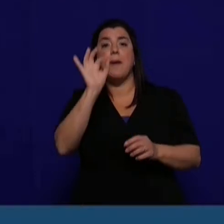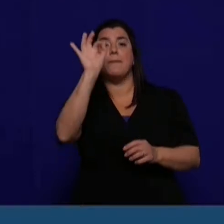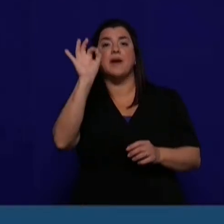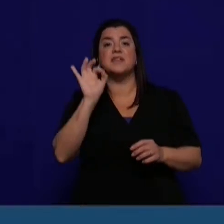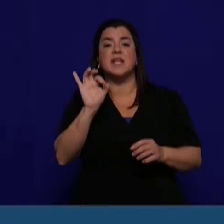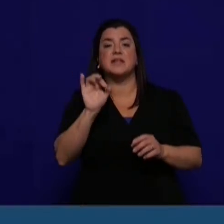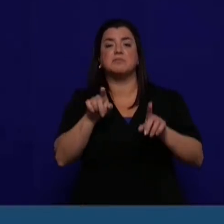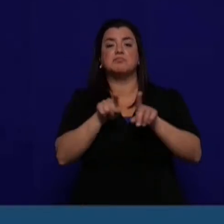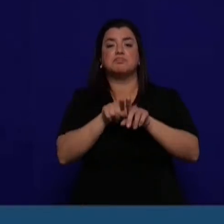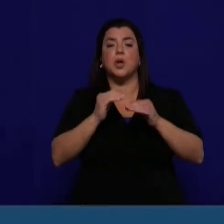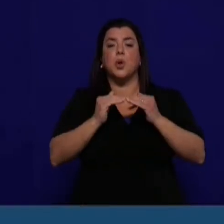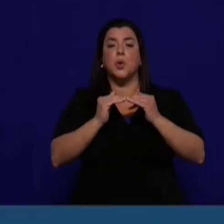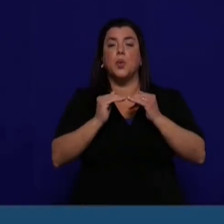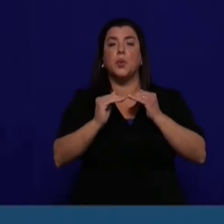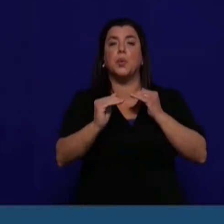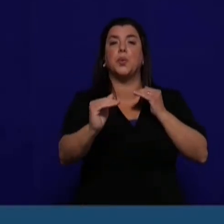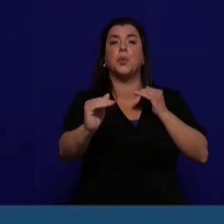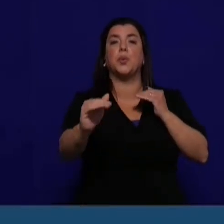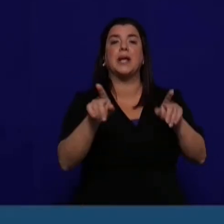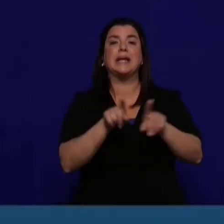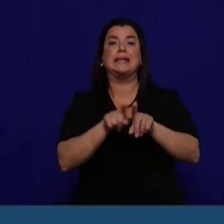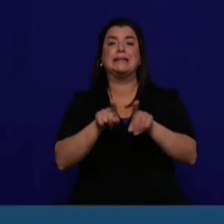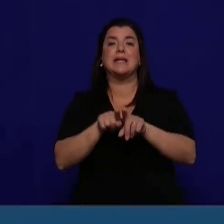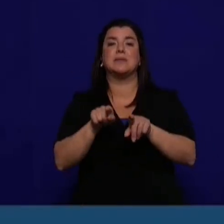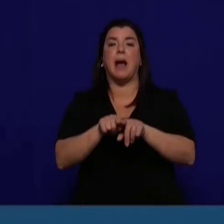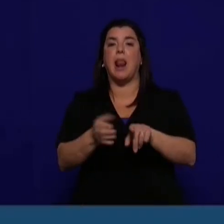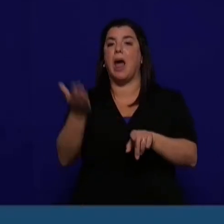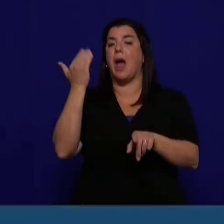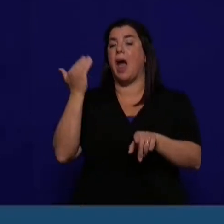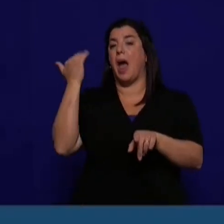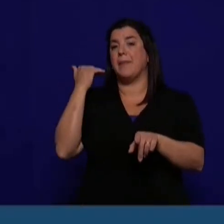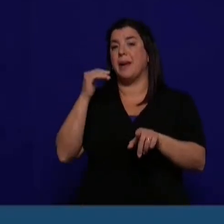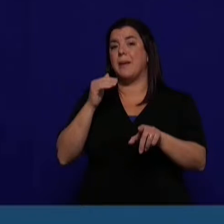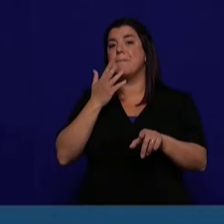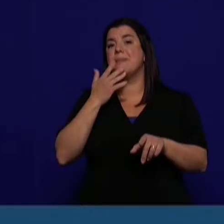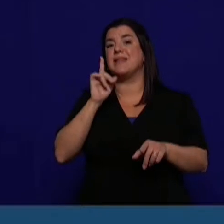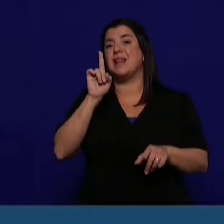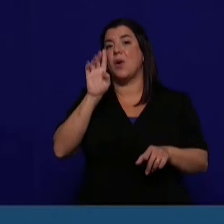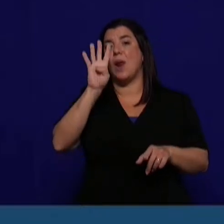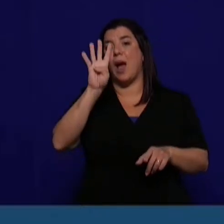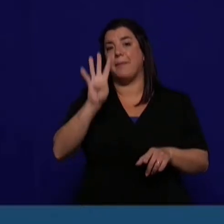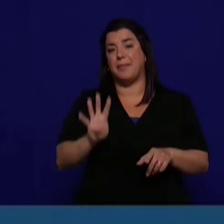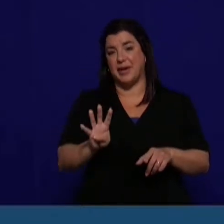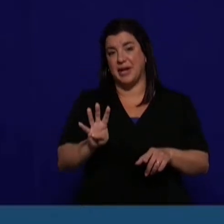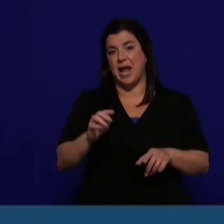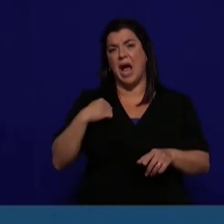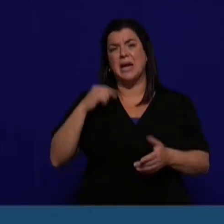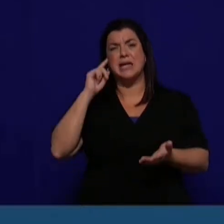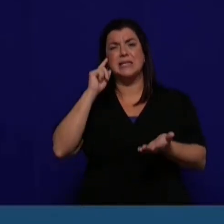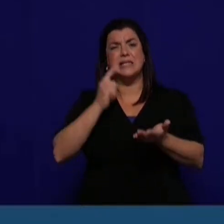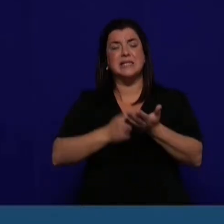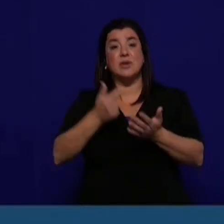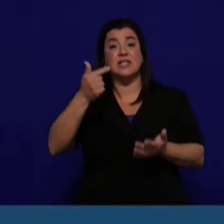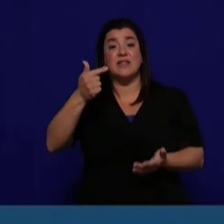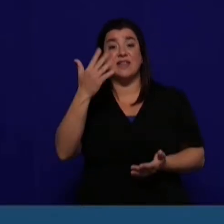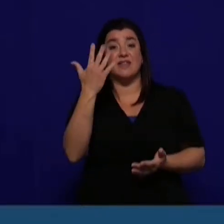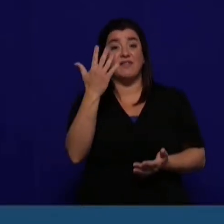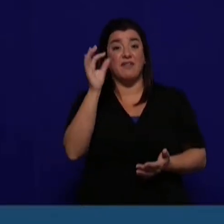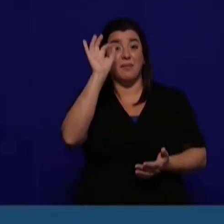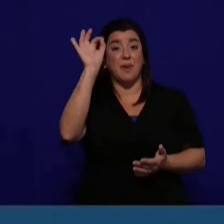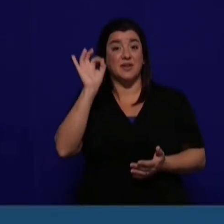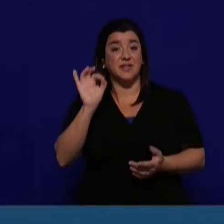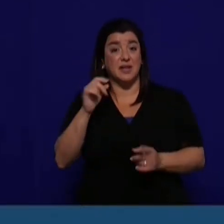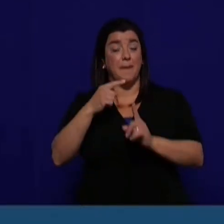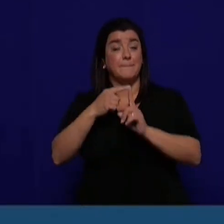pożittivi, infatti mill-aħħar analiżi li għamilna fl-ewwel ta' April sibna li 75% mill-każijiet